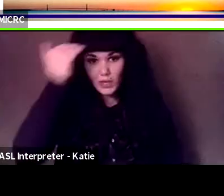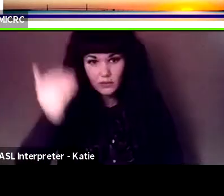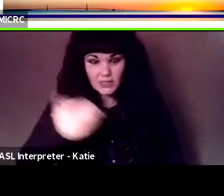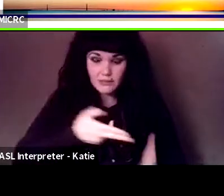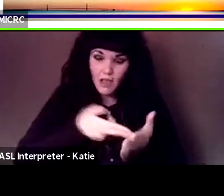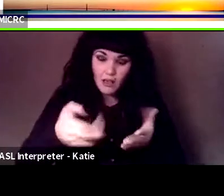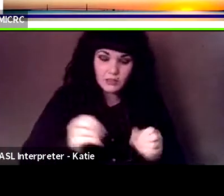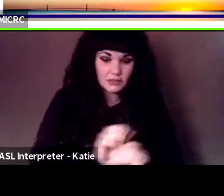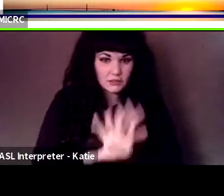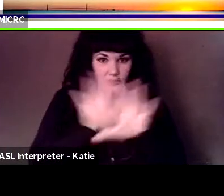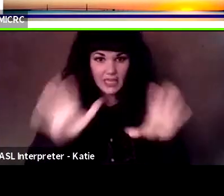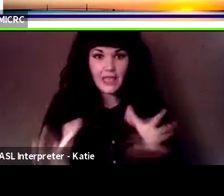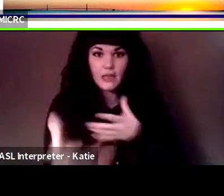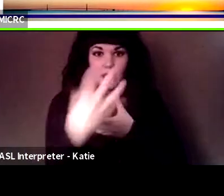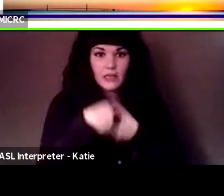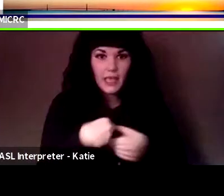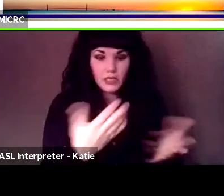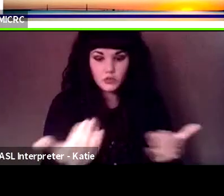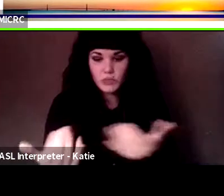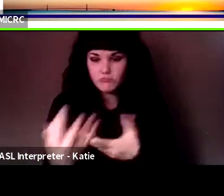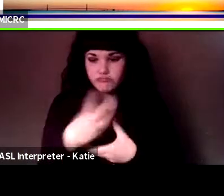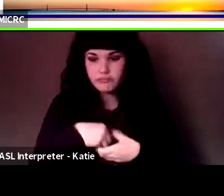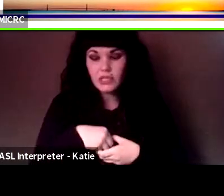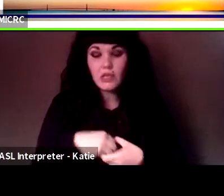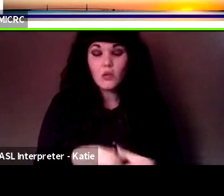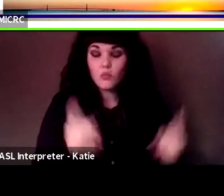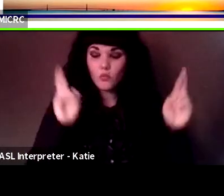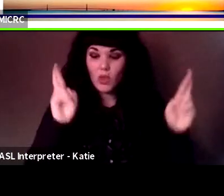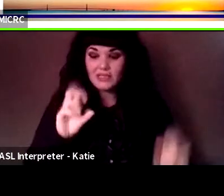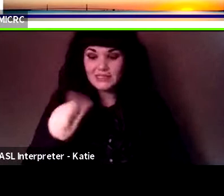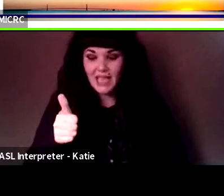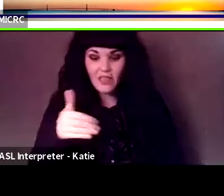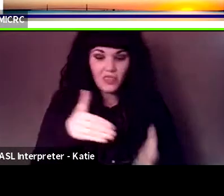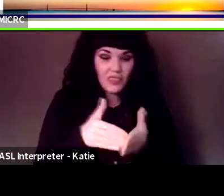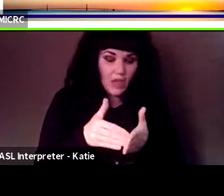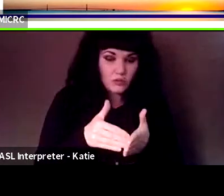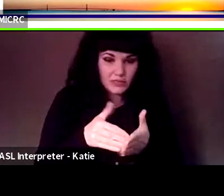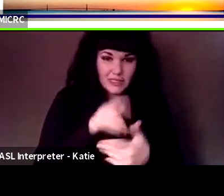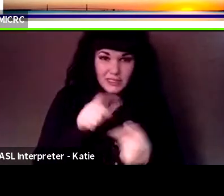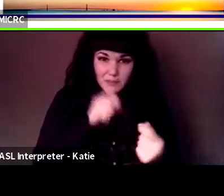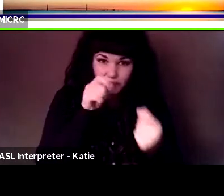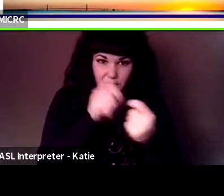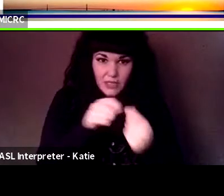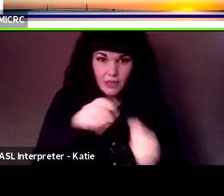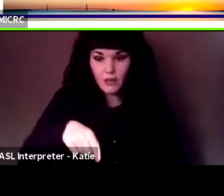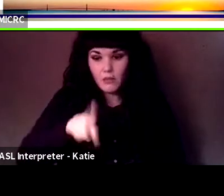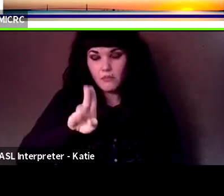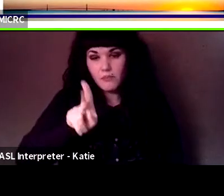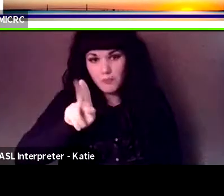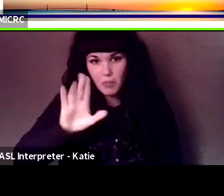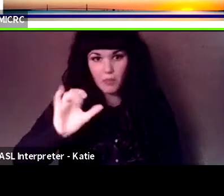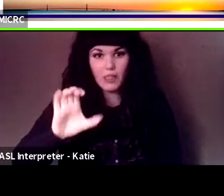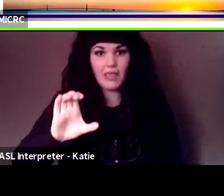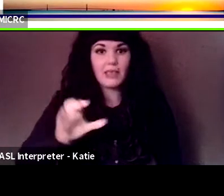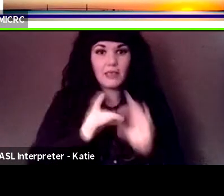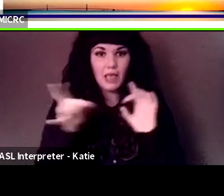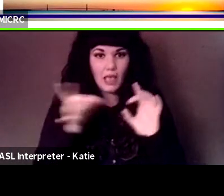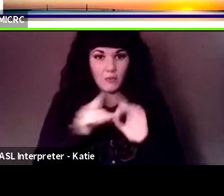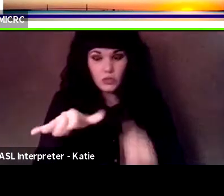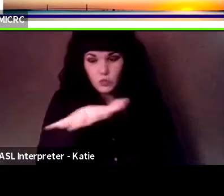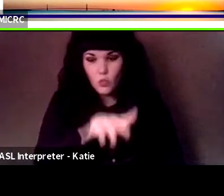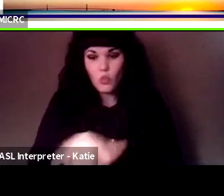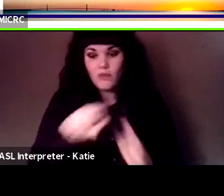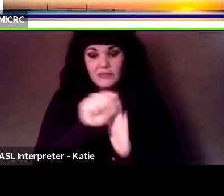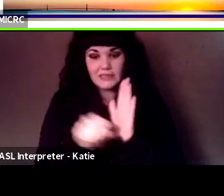they are seeking to get 10,000 distinct public comments throughout the state of Michigan to help them with